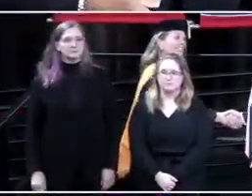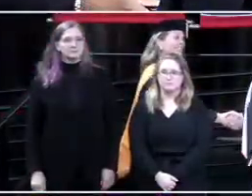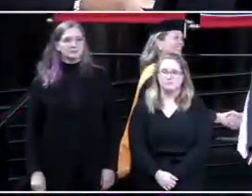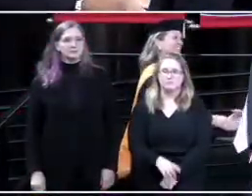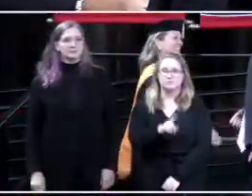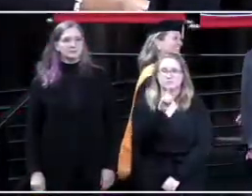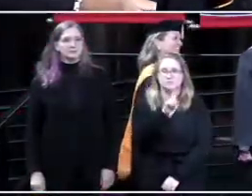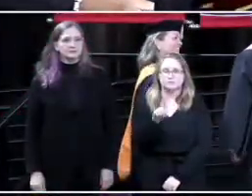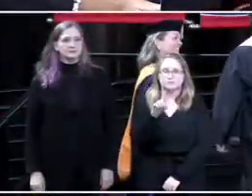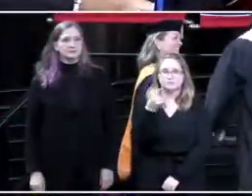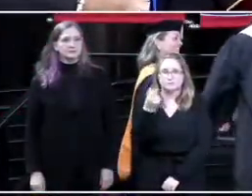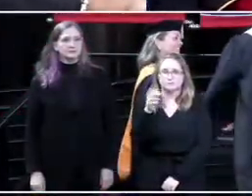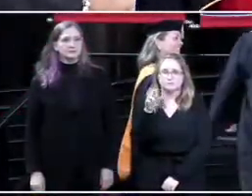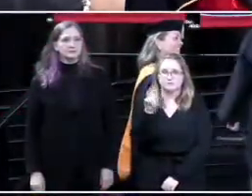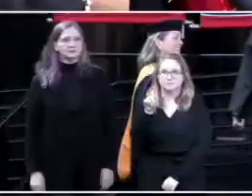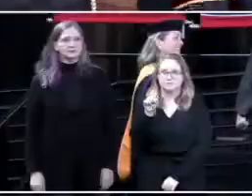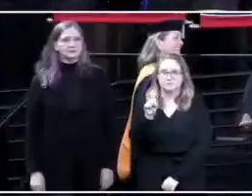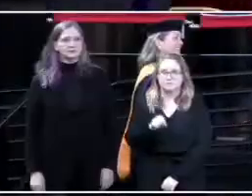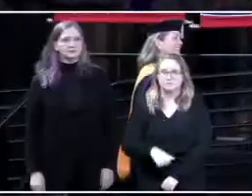Zarquel Grubbs,